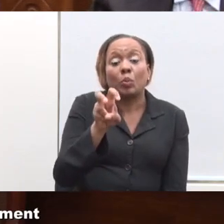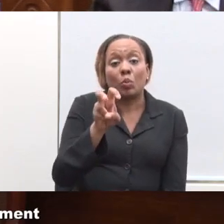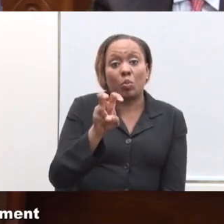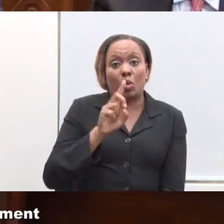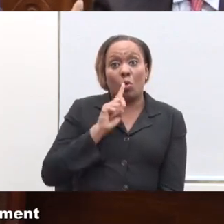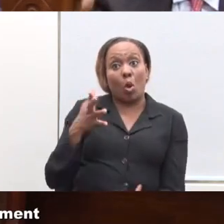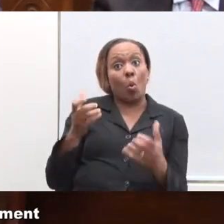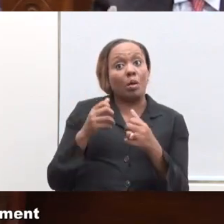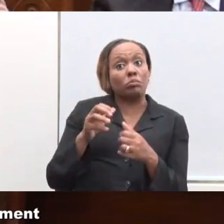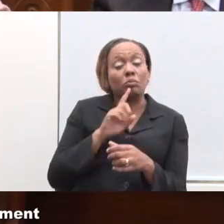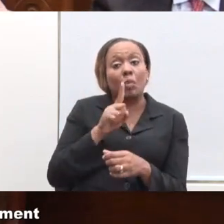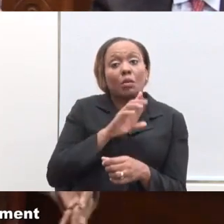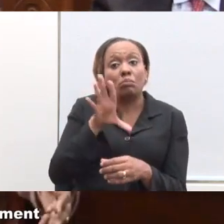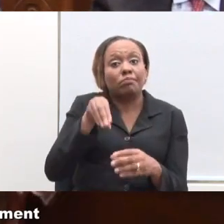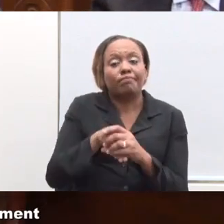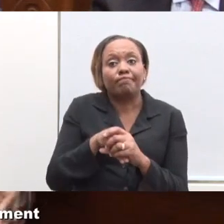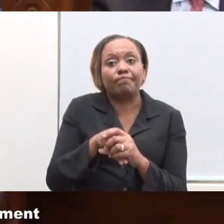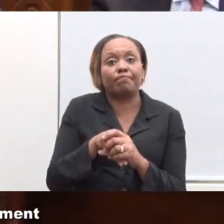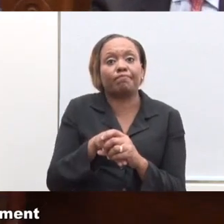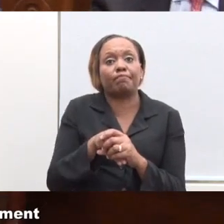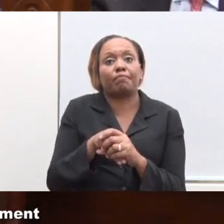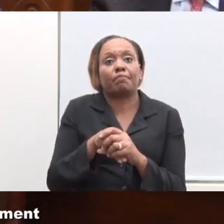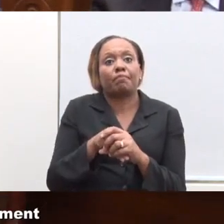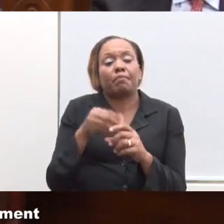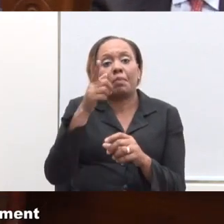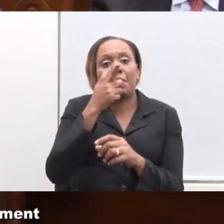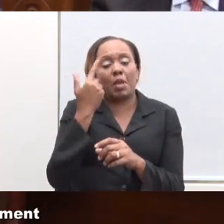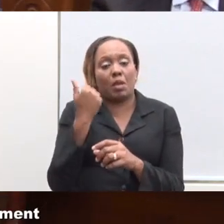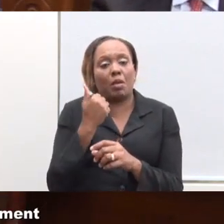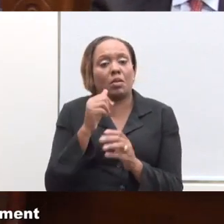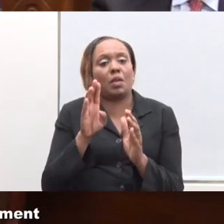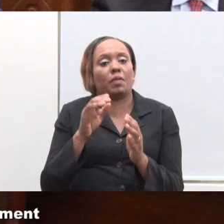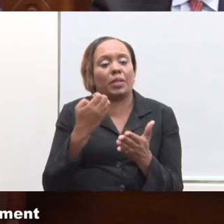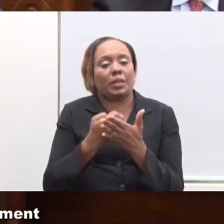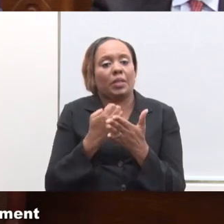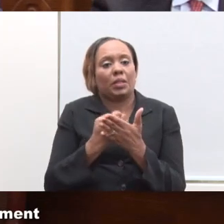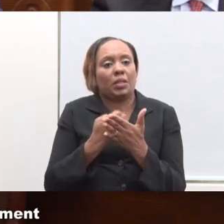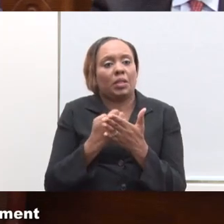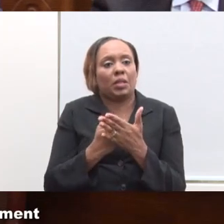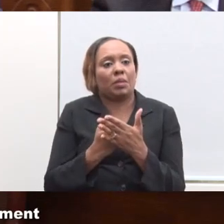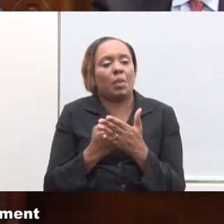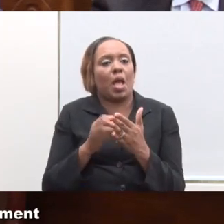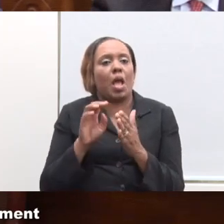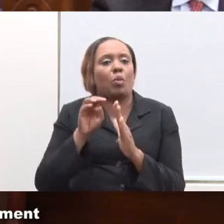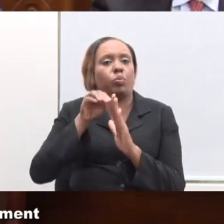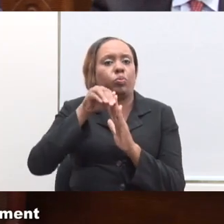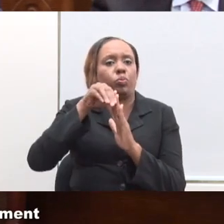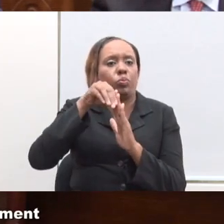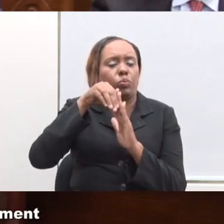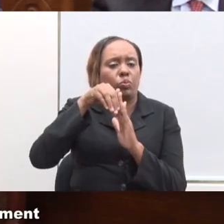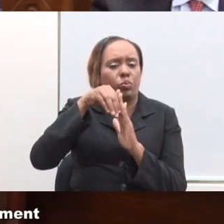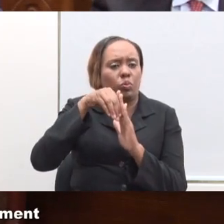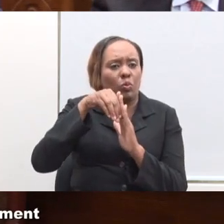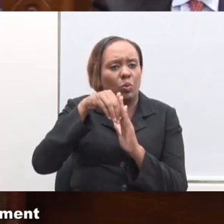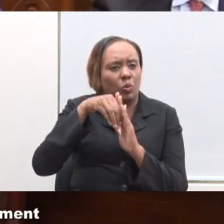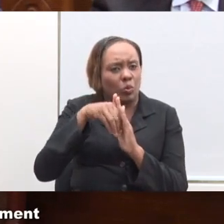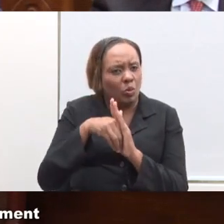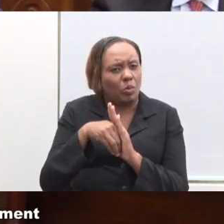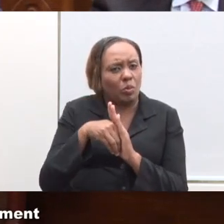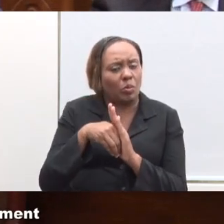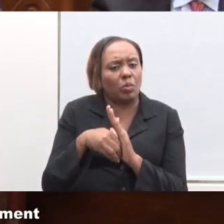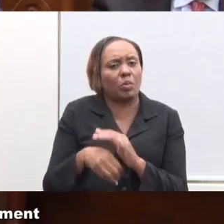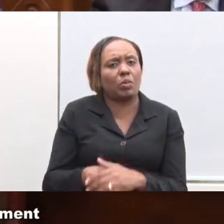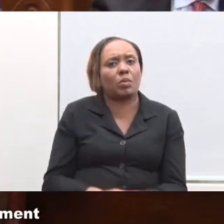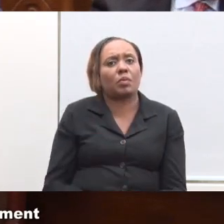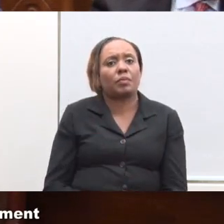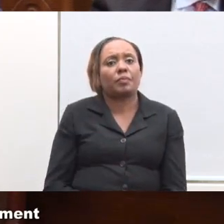possible during this downturn in activity for them. For those employers, however, sir,